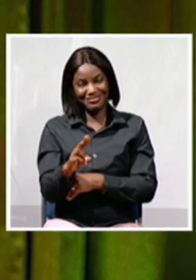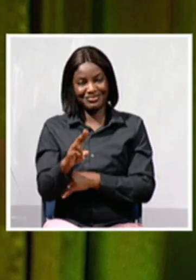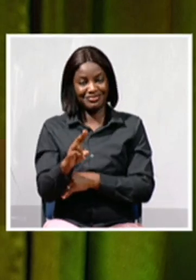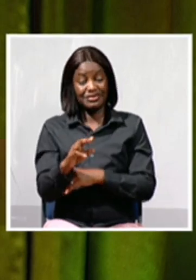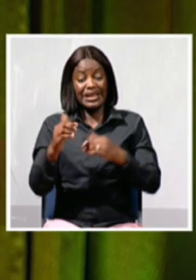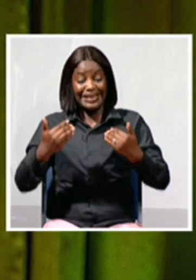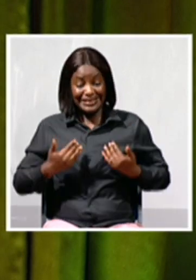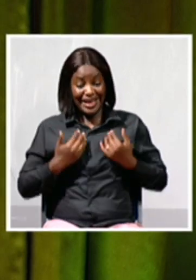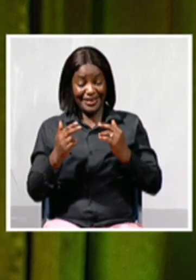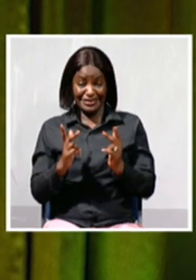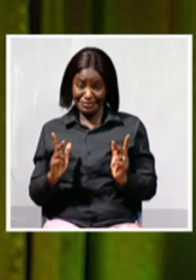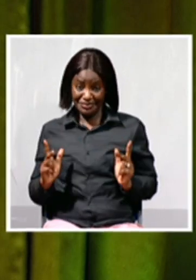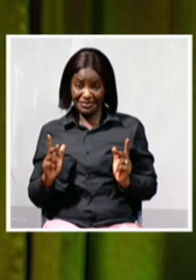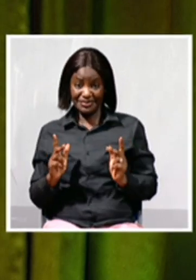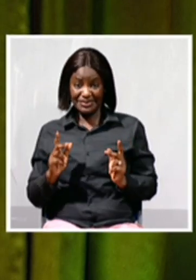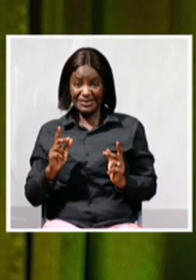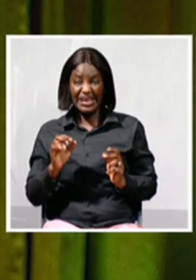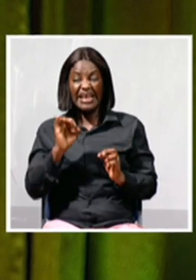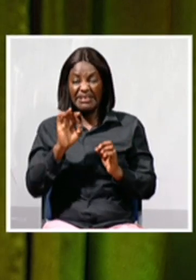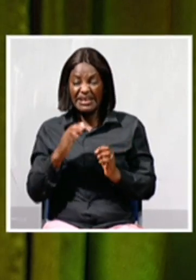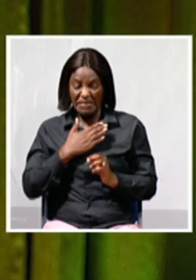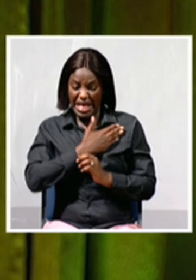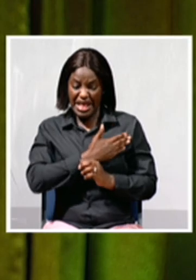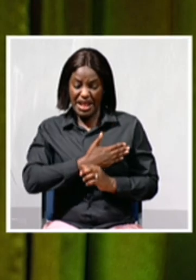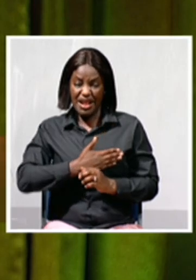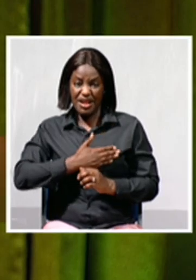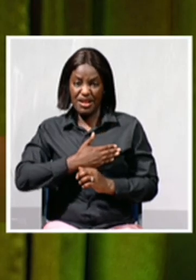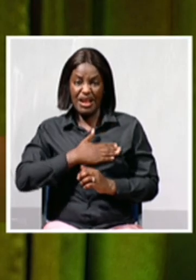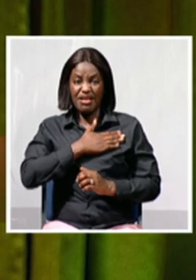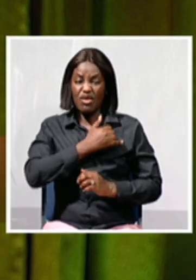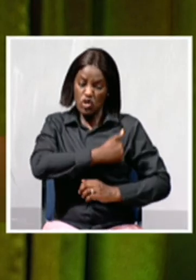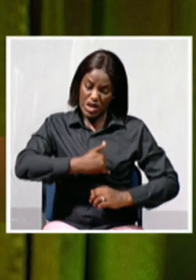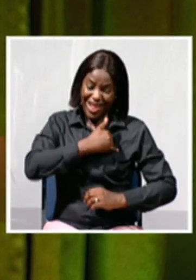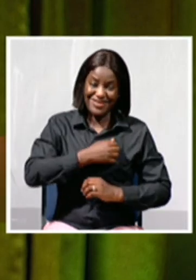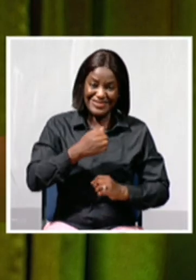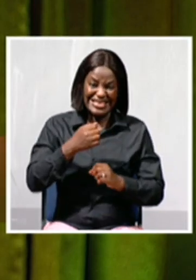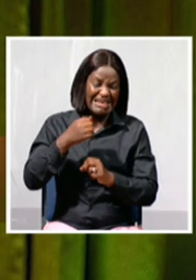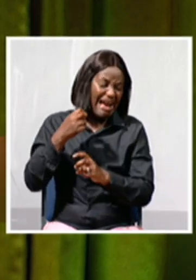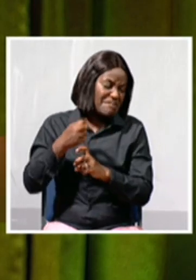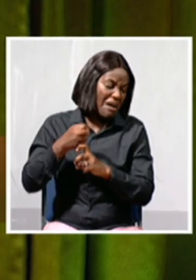have shown that even in the midst of discomfort, they continue to air